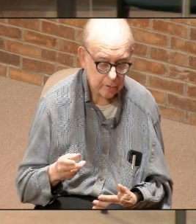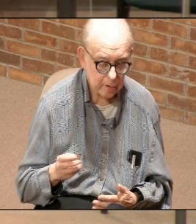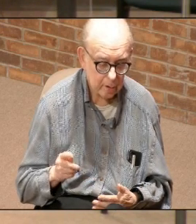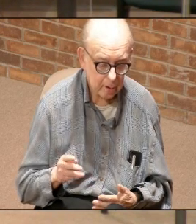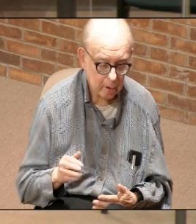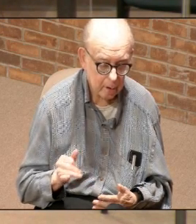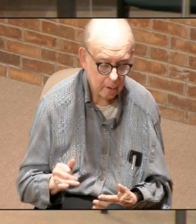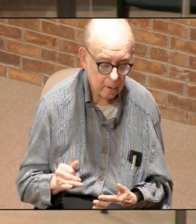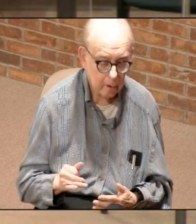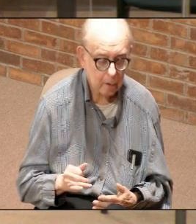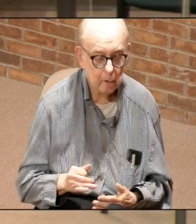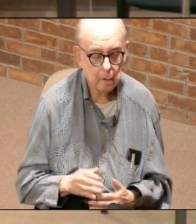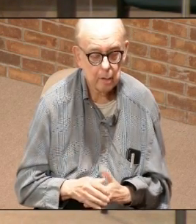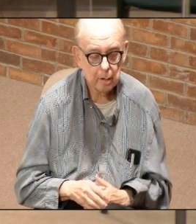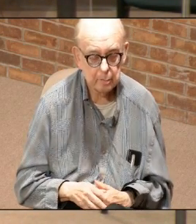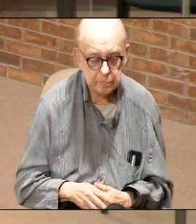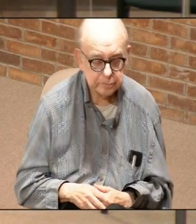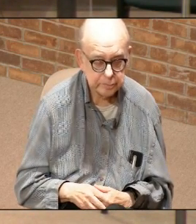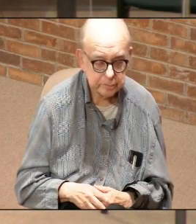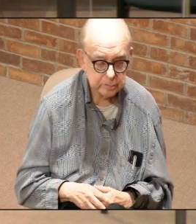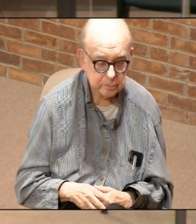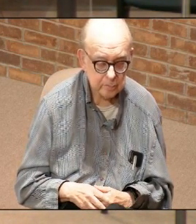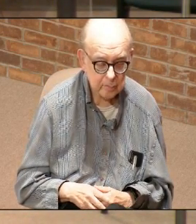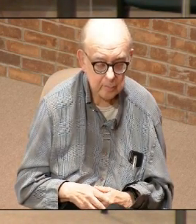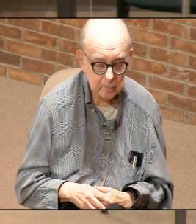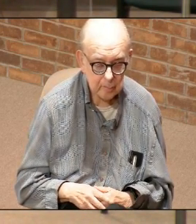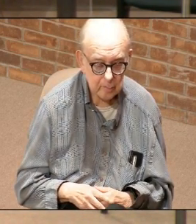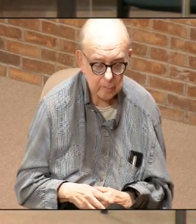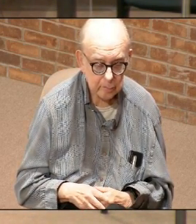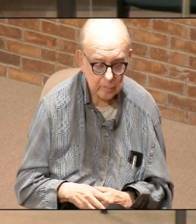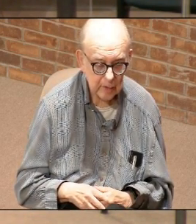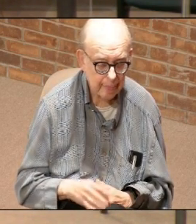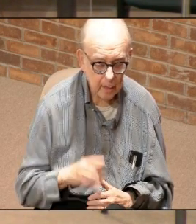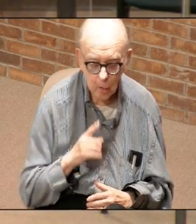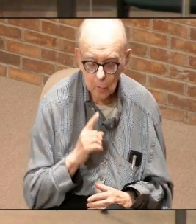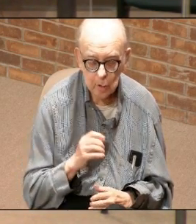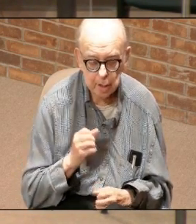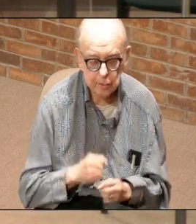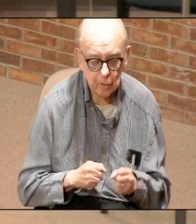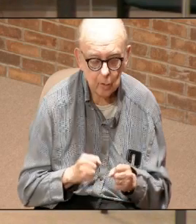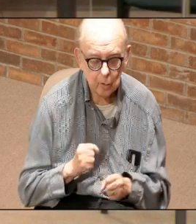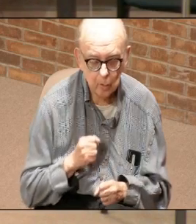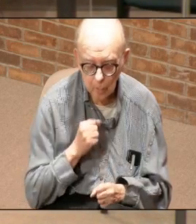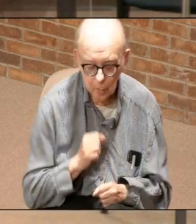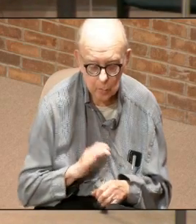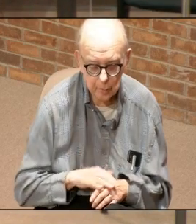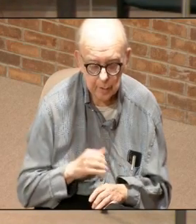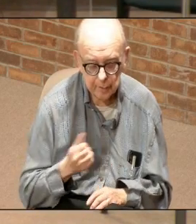78, 4.5. Okay, 4.5 years.